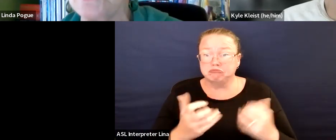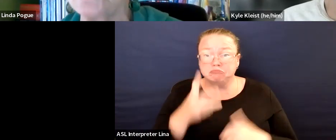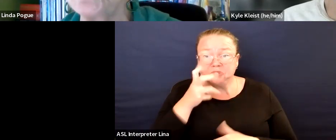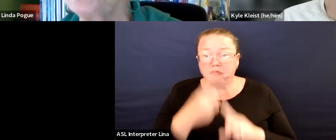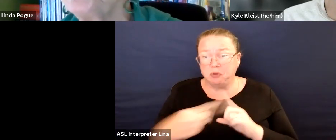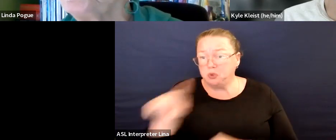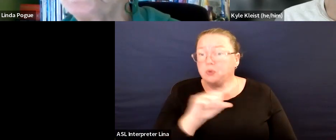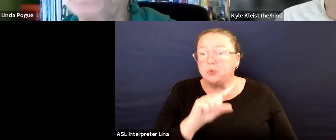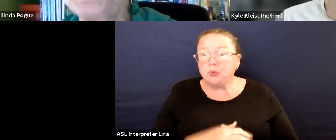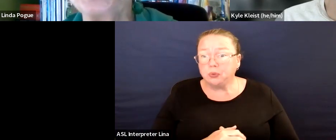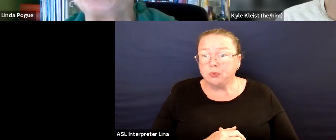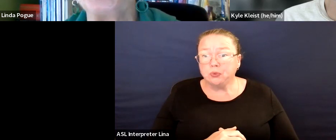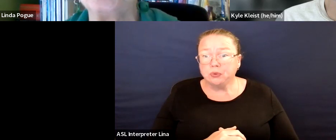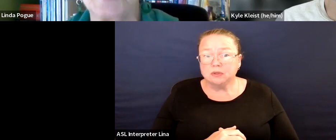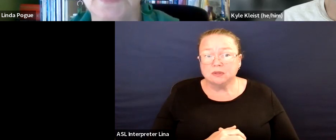very much.